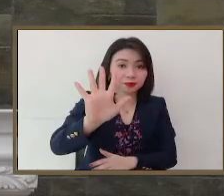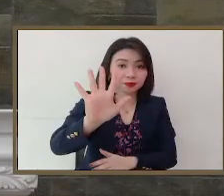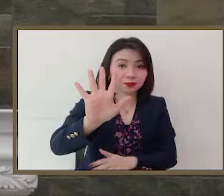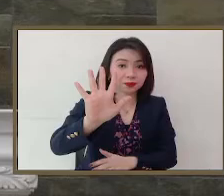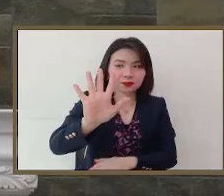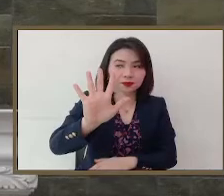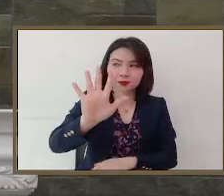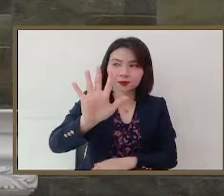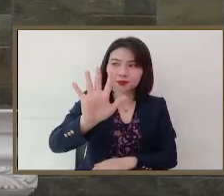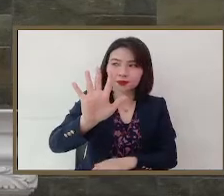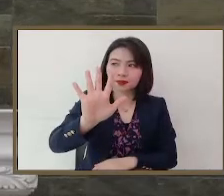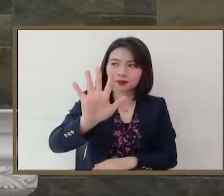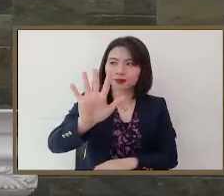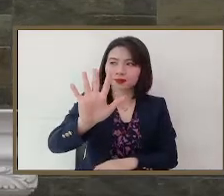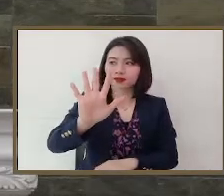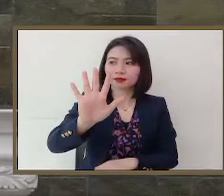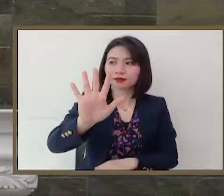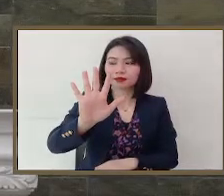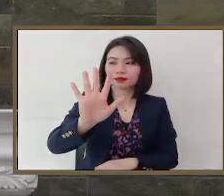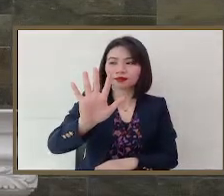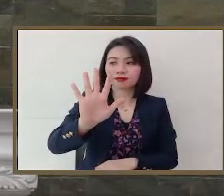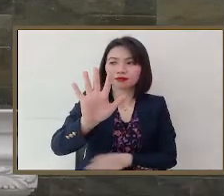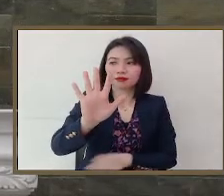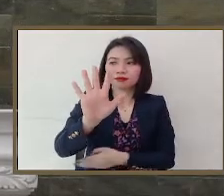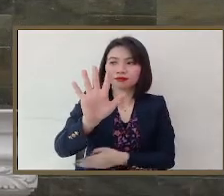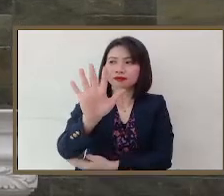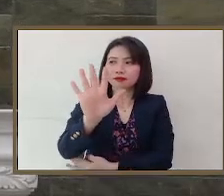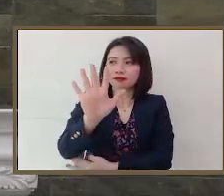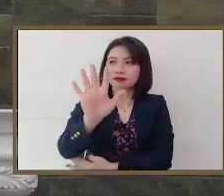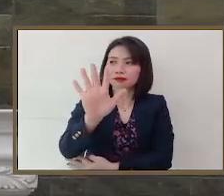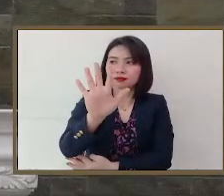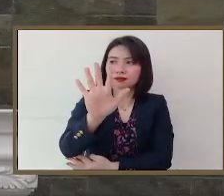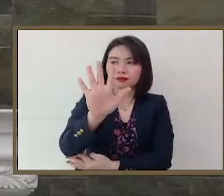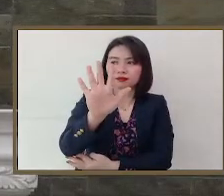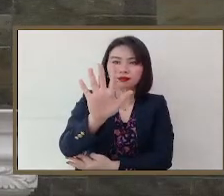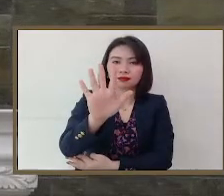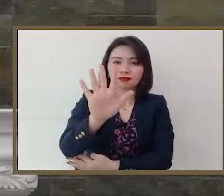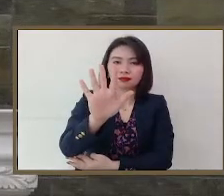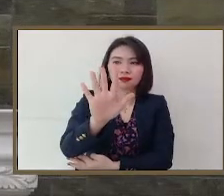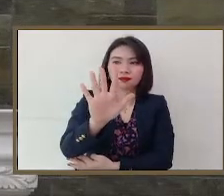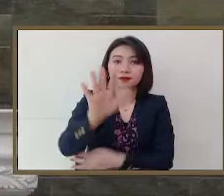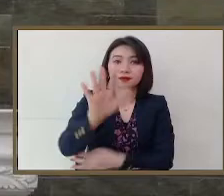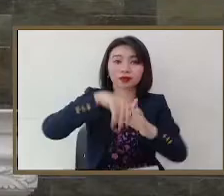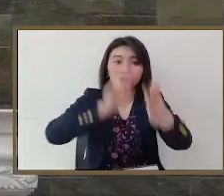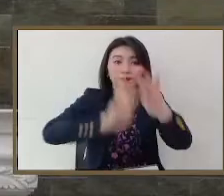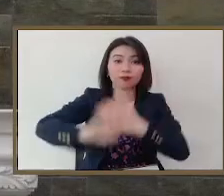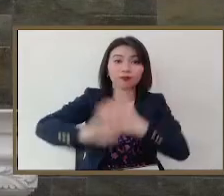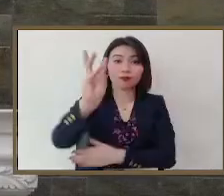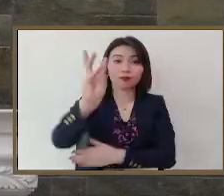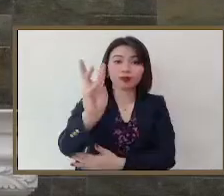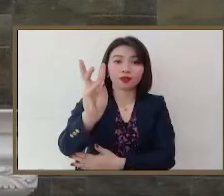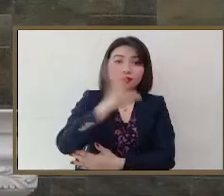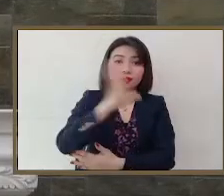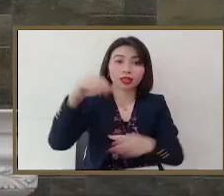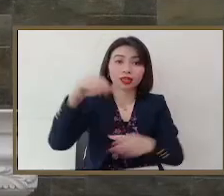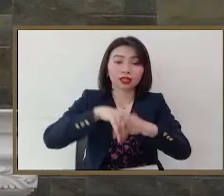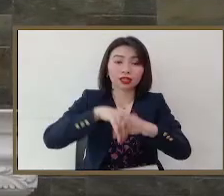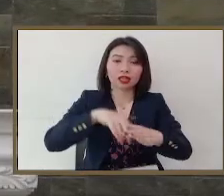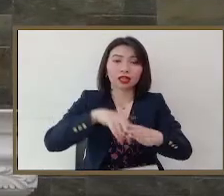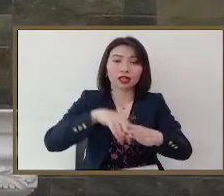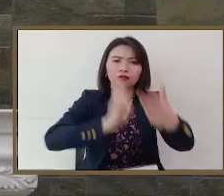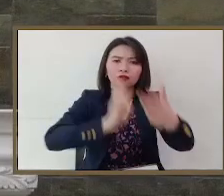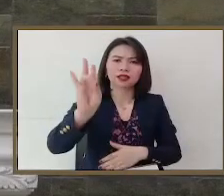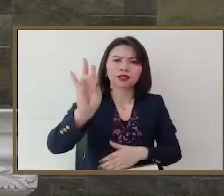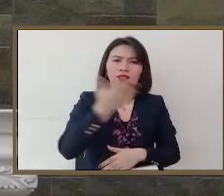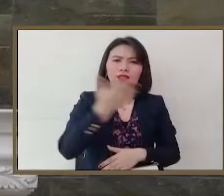thou be the Son of God. Alright, that is in verse number 6. Now, verse number 7, makikita nyo kung